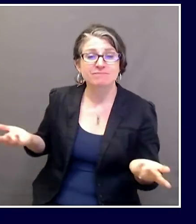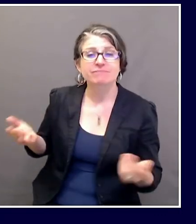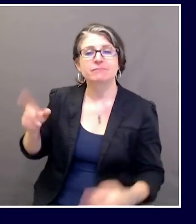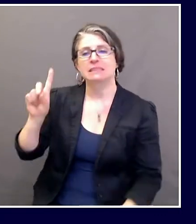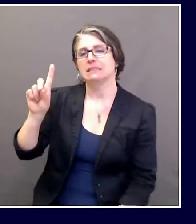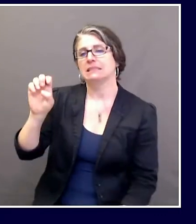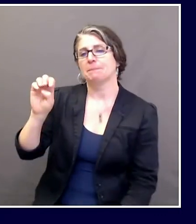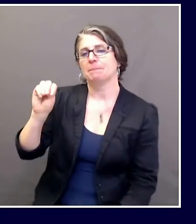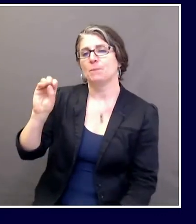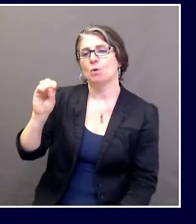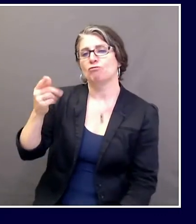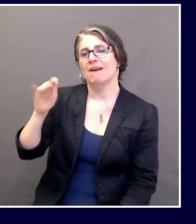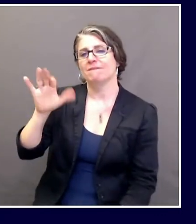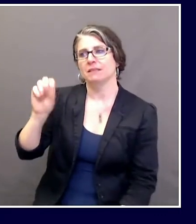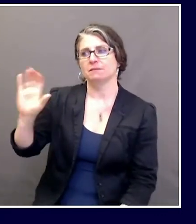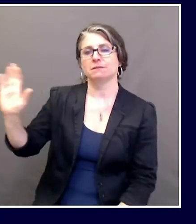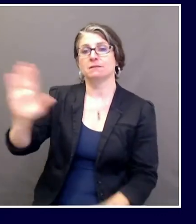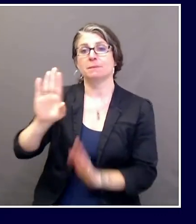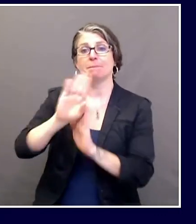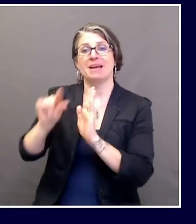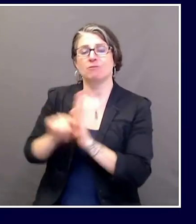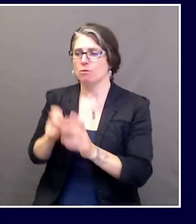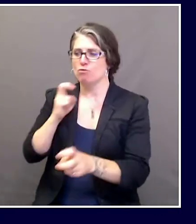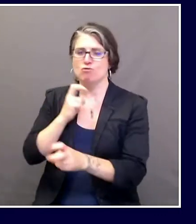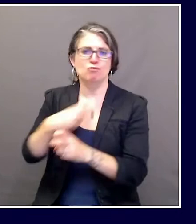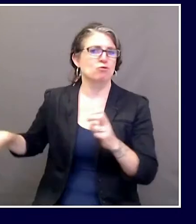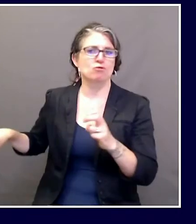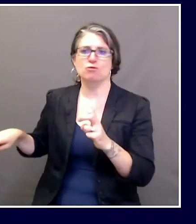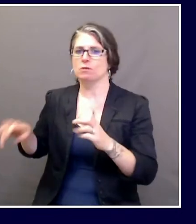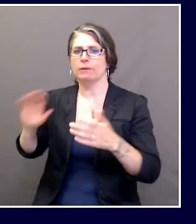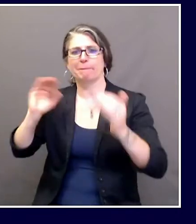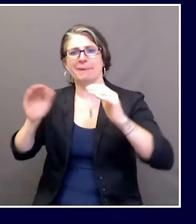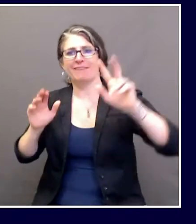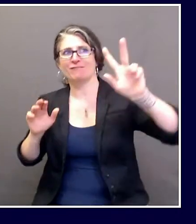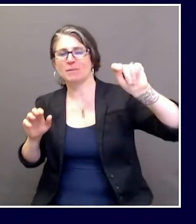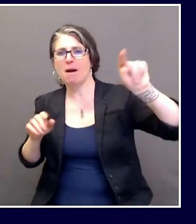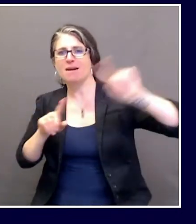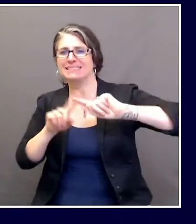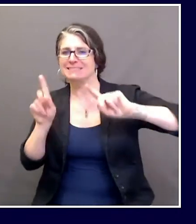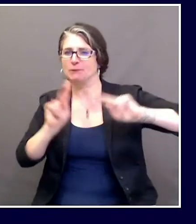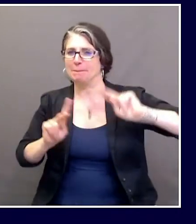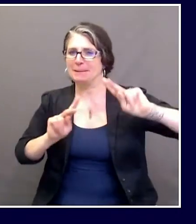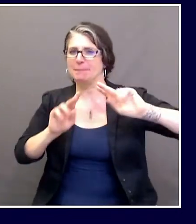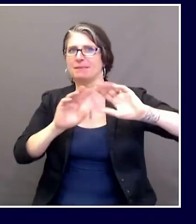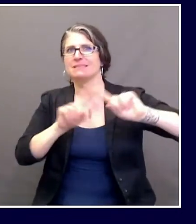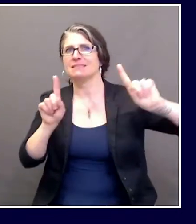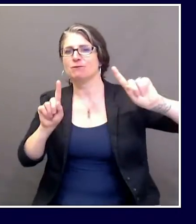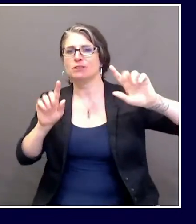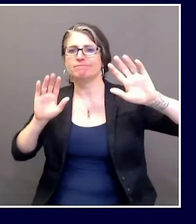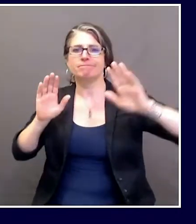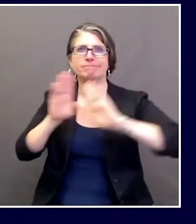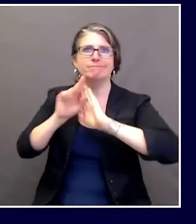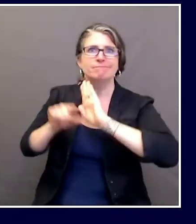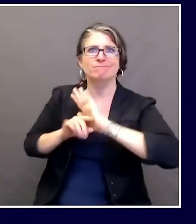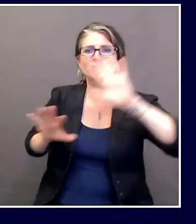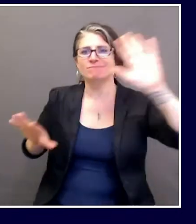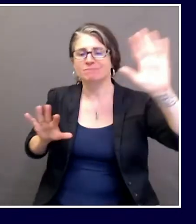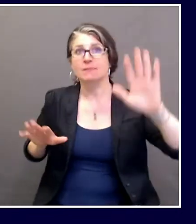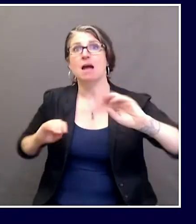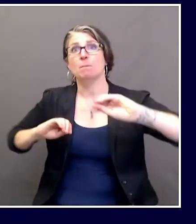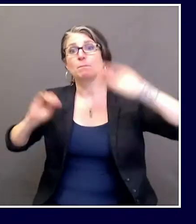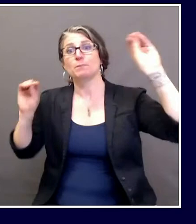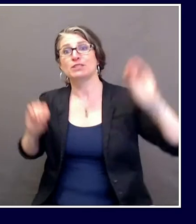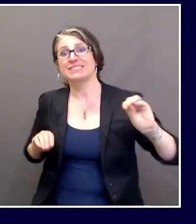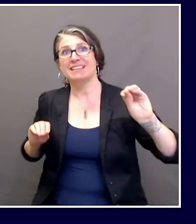We are generally in the same vaccination ballpark as Vermont. And so let's hope that as vaccination